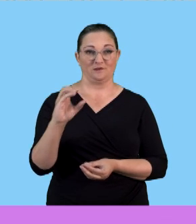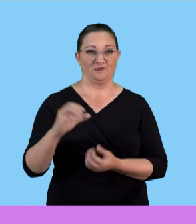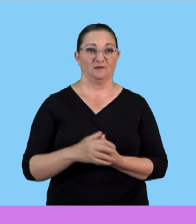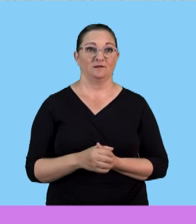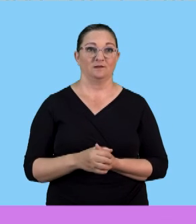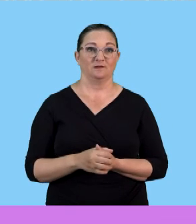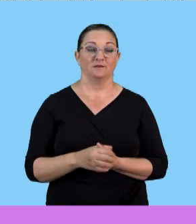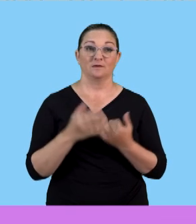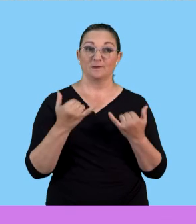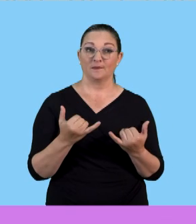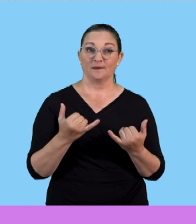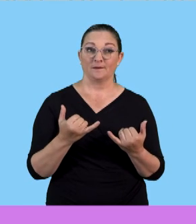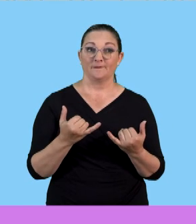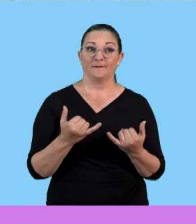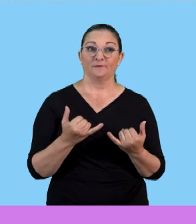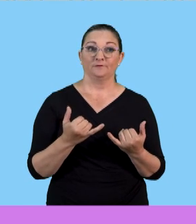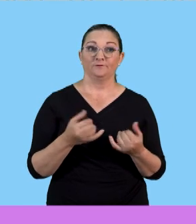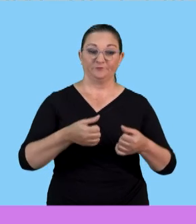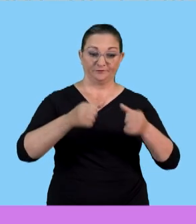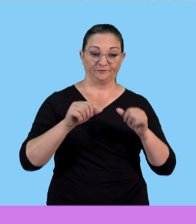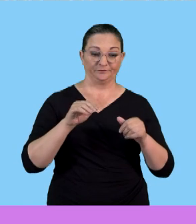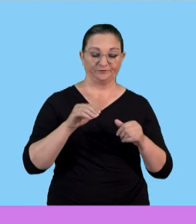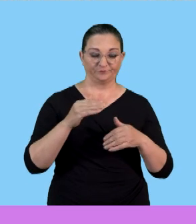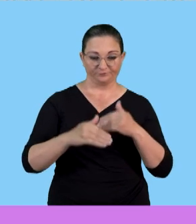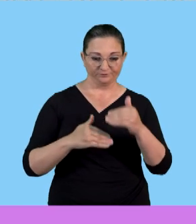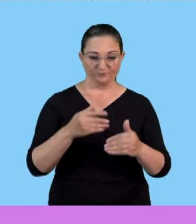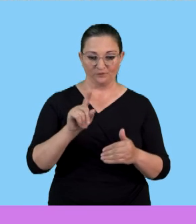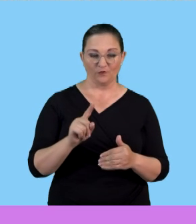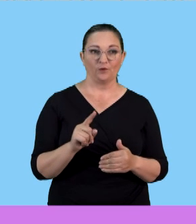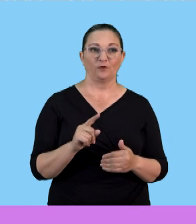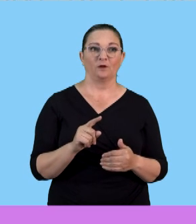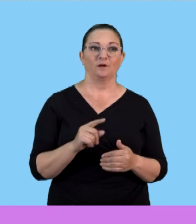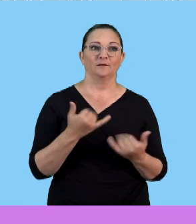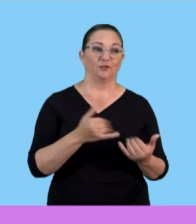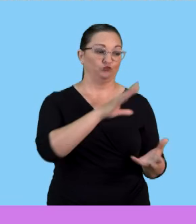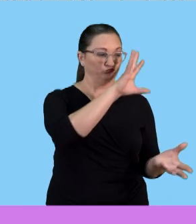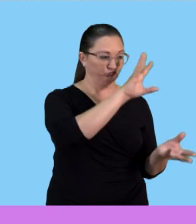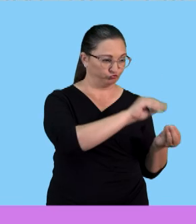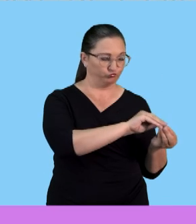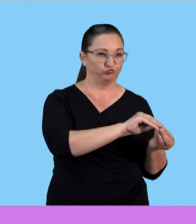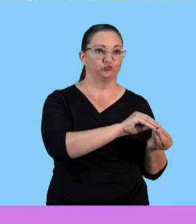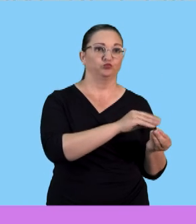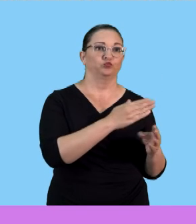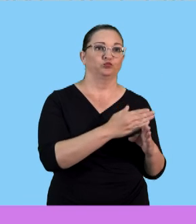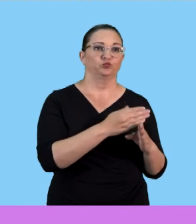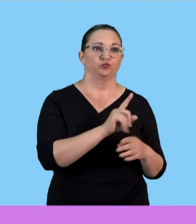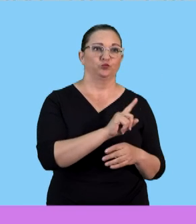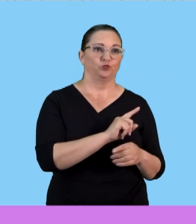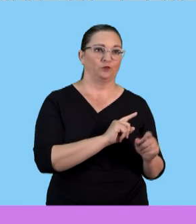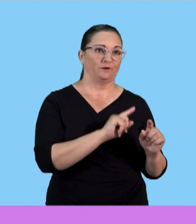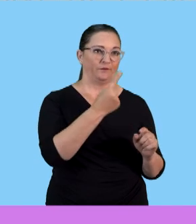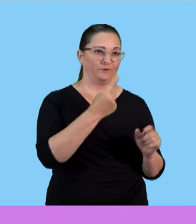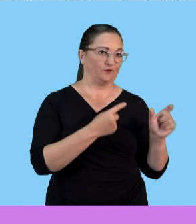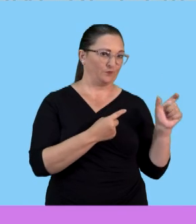289.20 cents. Then now our next step would be to work out the total. So we have